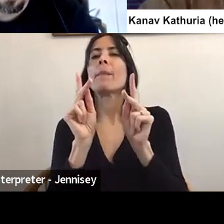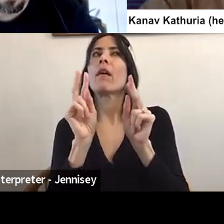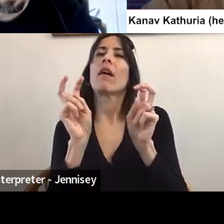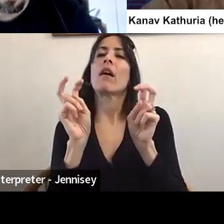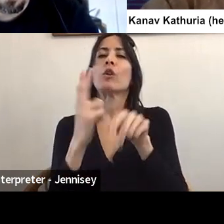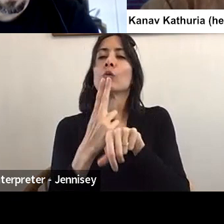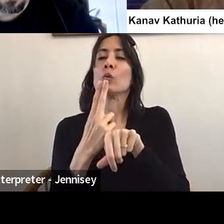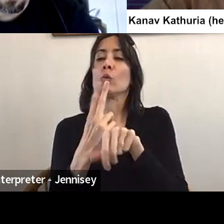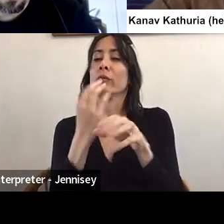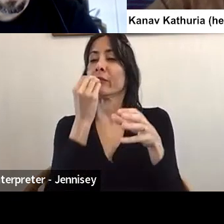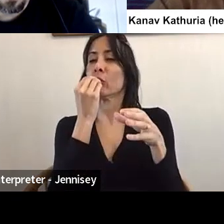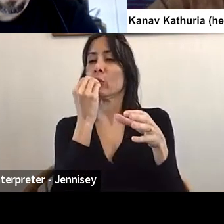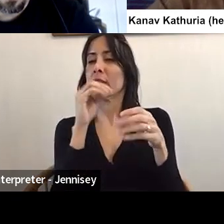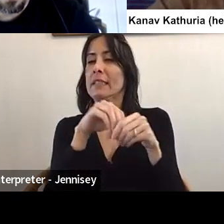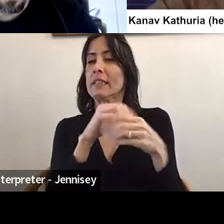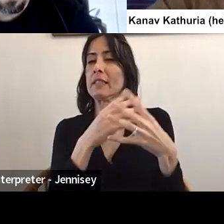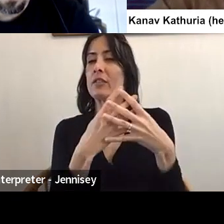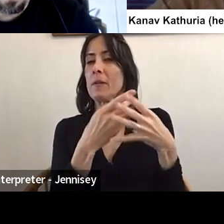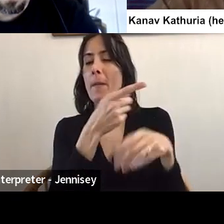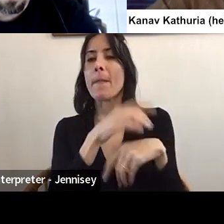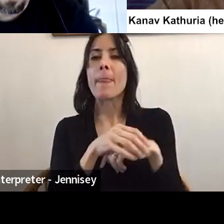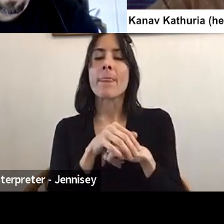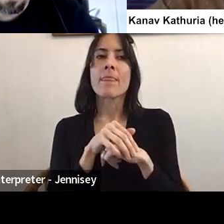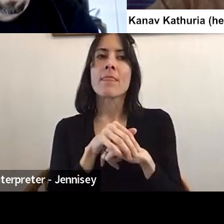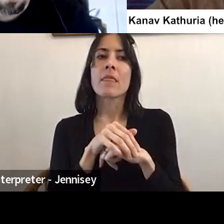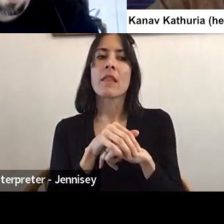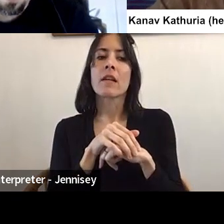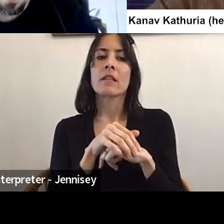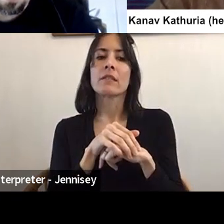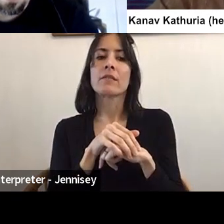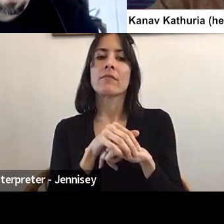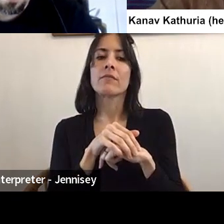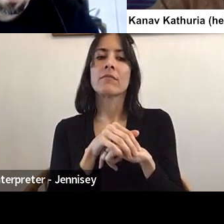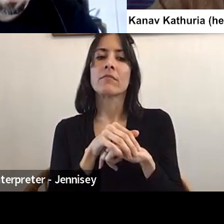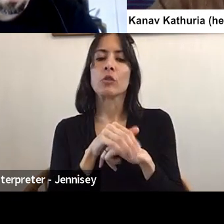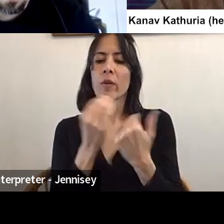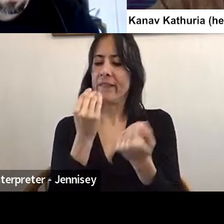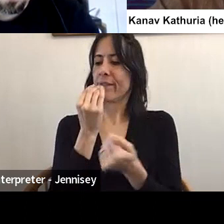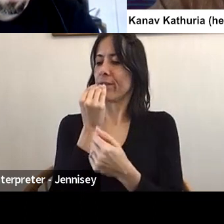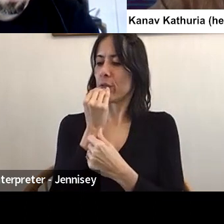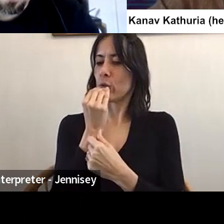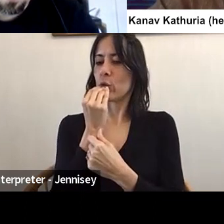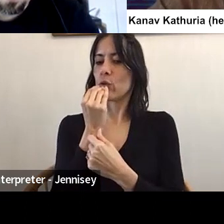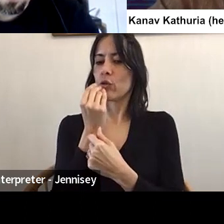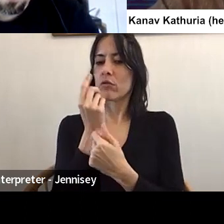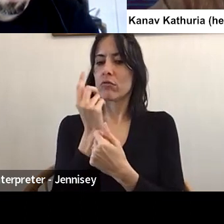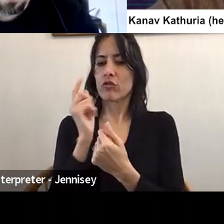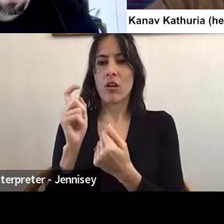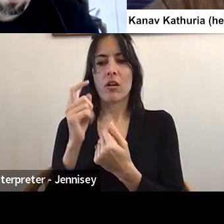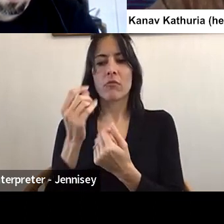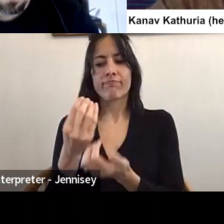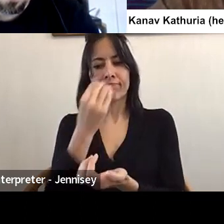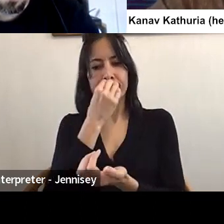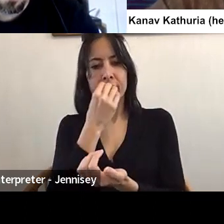echoed, you know, instead of serving as this source of nourishment, whether physical, emotional, spiritual, et